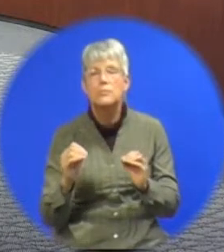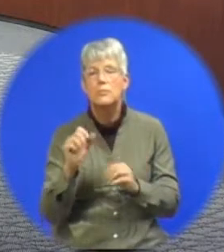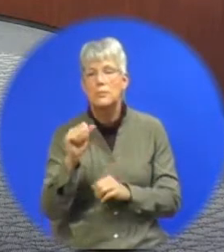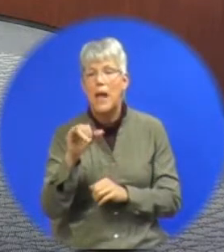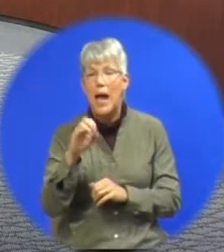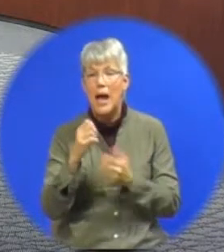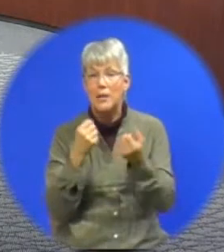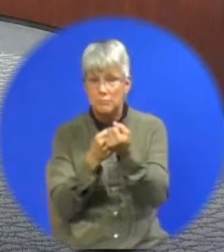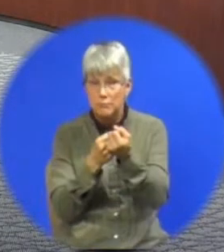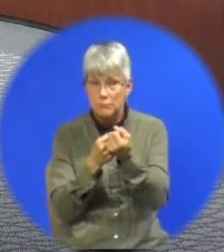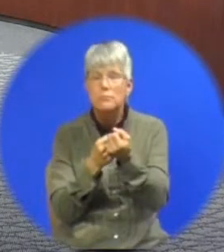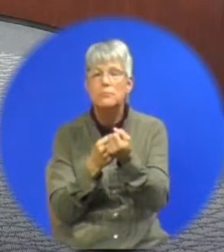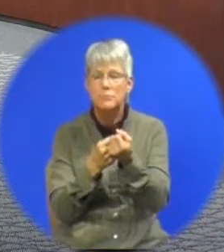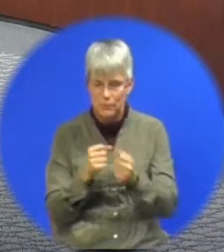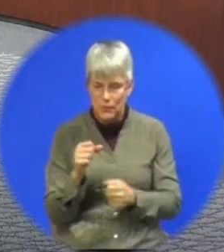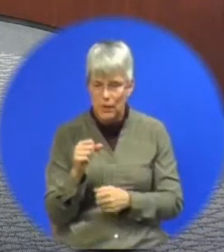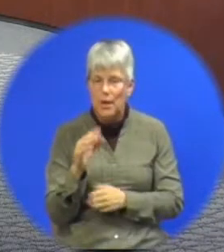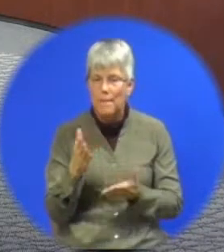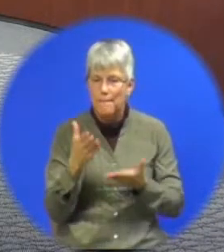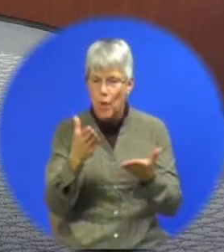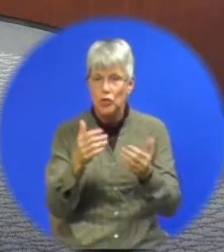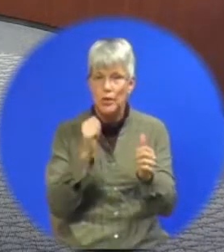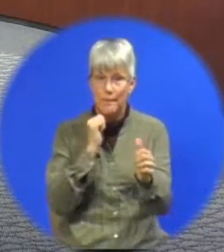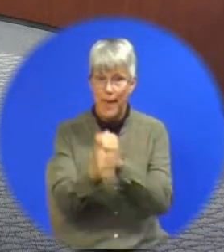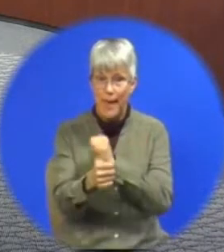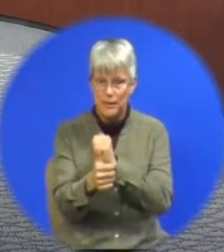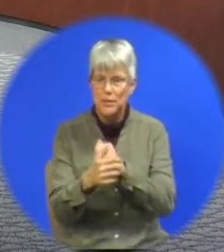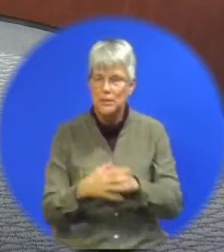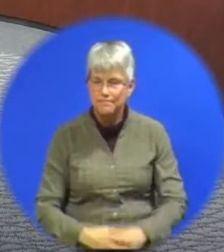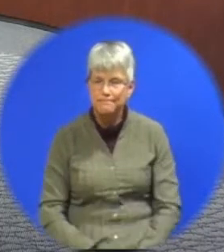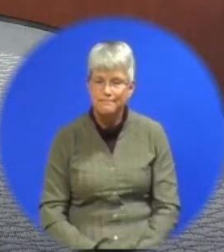Aye. Motion passes. I'm going to ask,